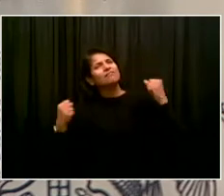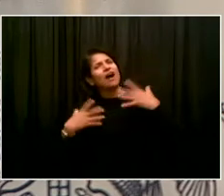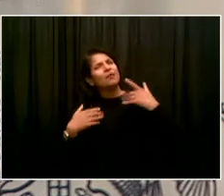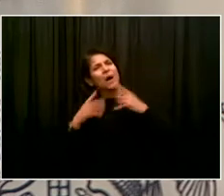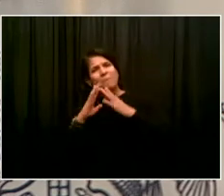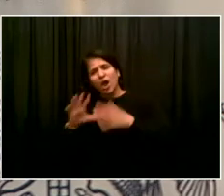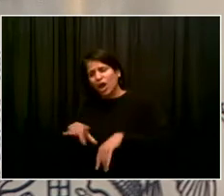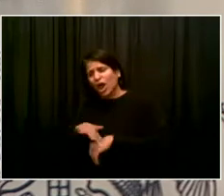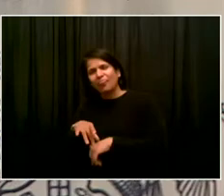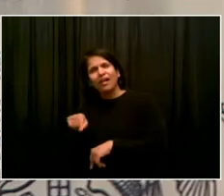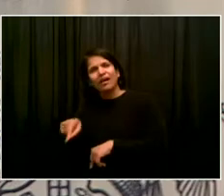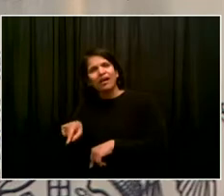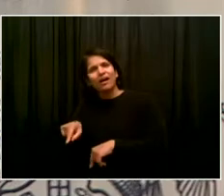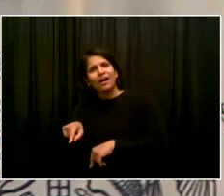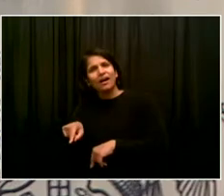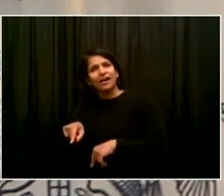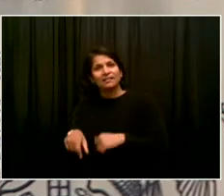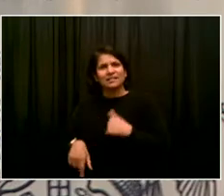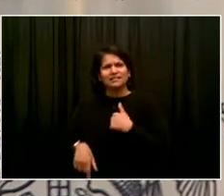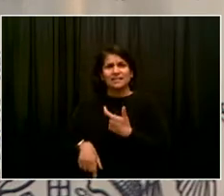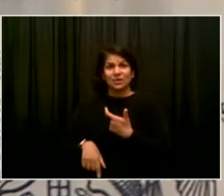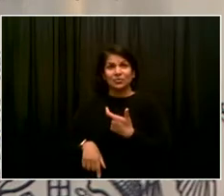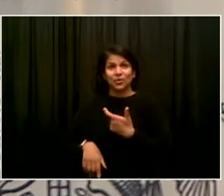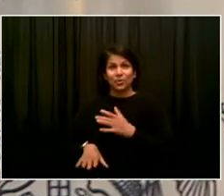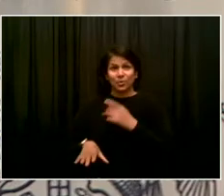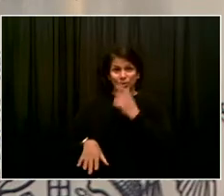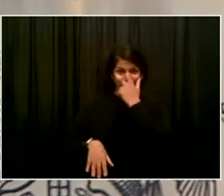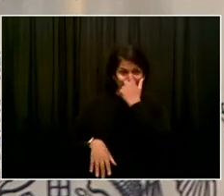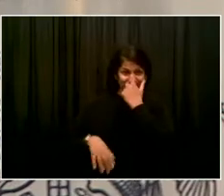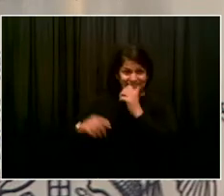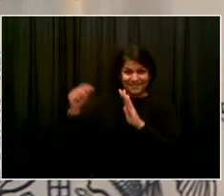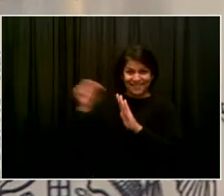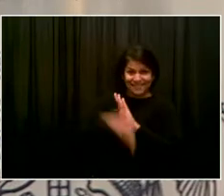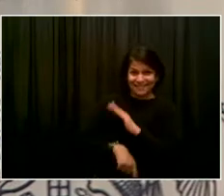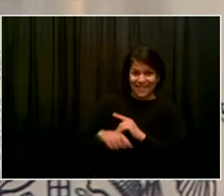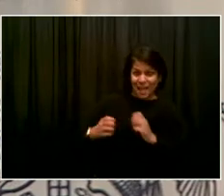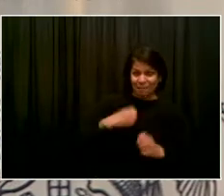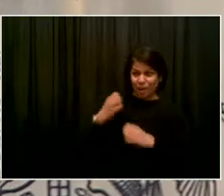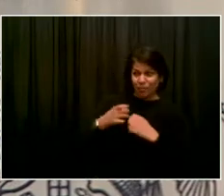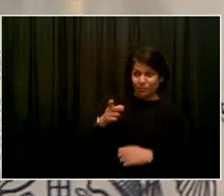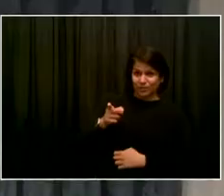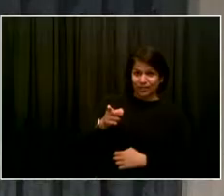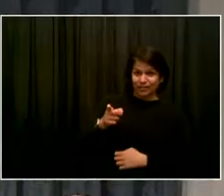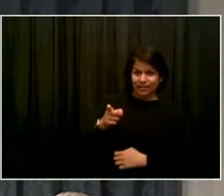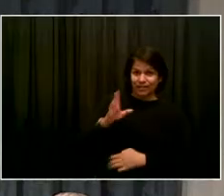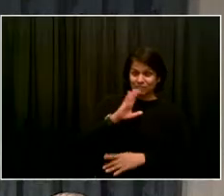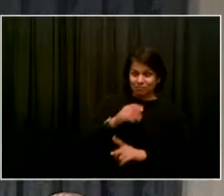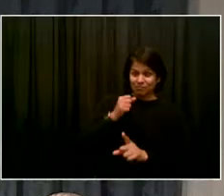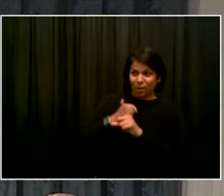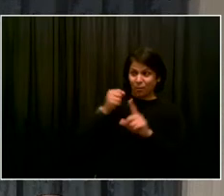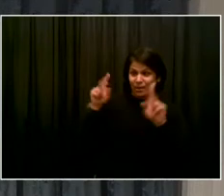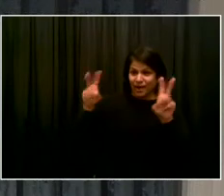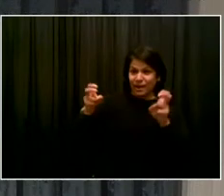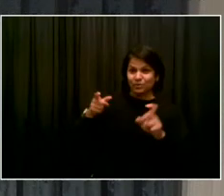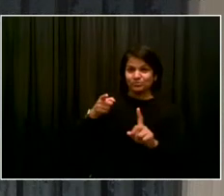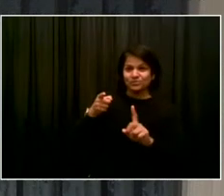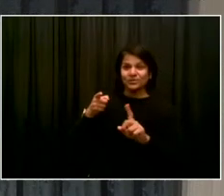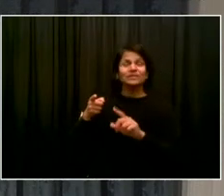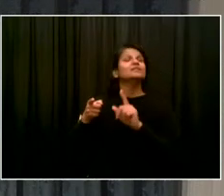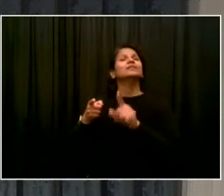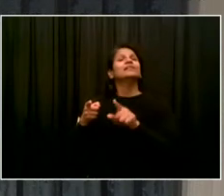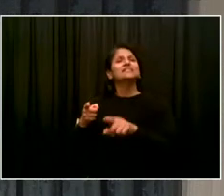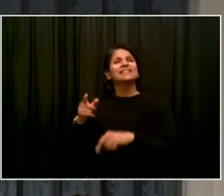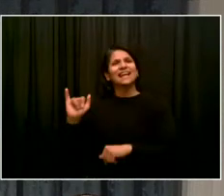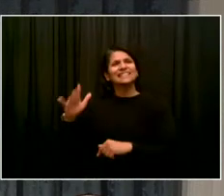like, that's a deep line. So I have often quoted that back to you. Yeah, you said it to me, and I was like, I did say that, didn't I? Yeah,